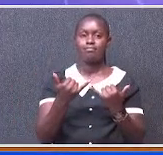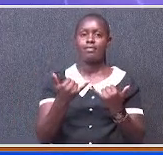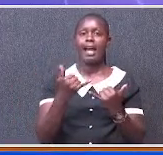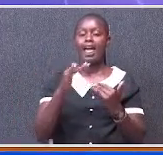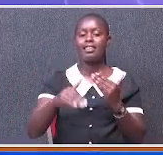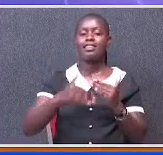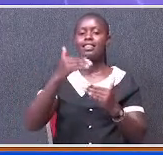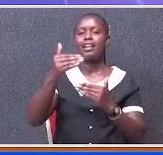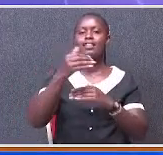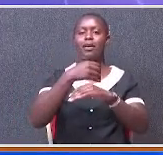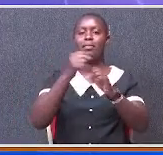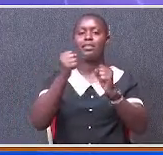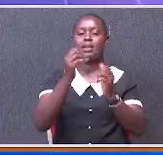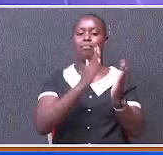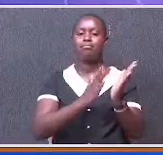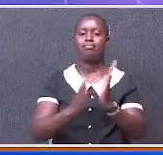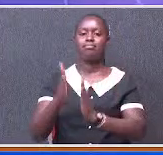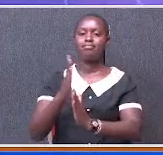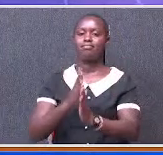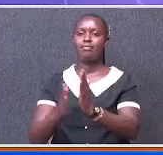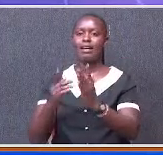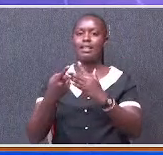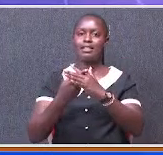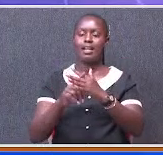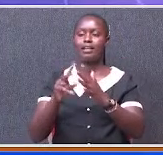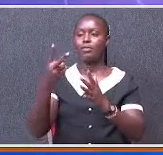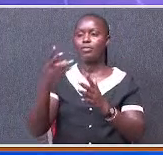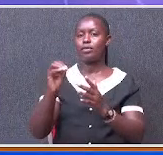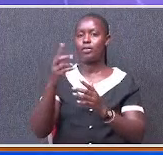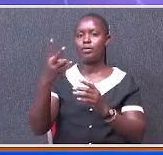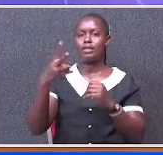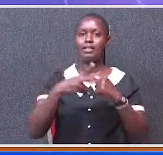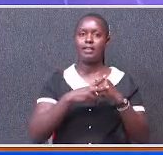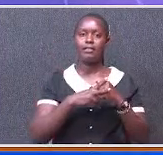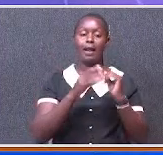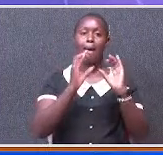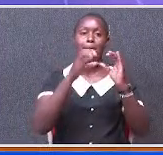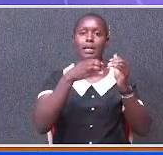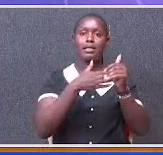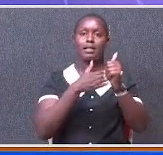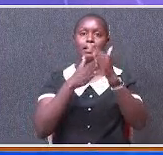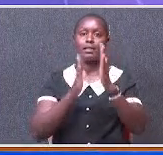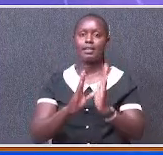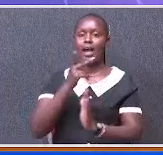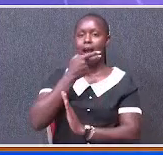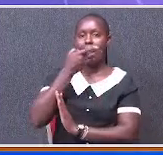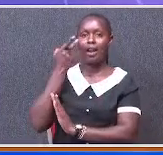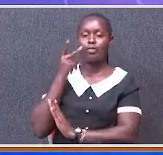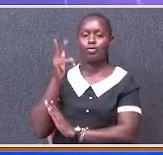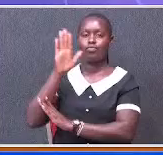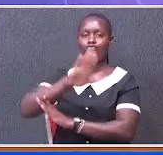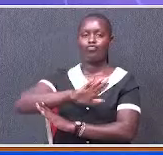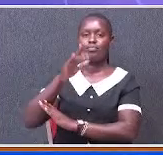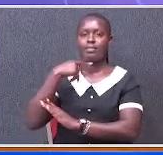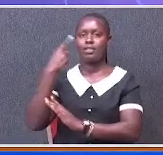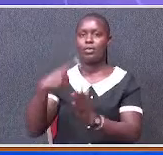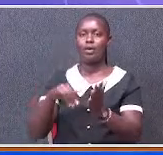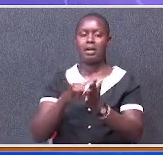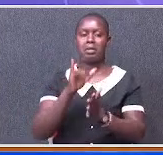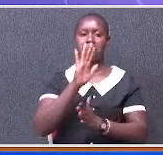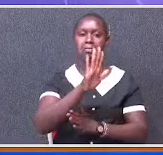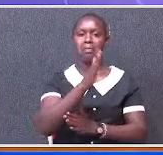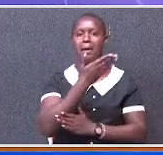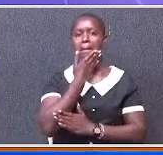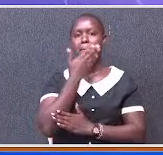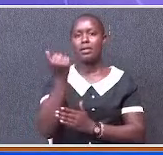come 2027 have already started taking shape, with Wiper Party leader Kalonzo Musyoka's allies insisting that he is the best suited